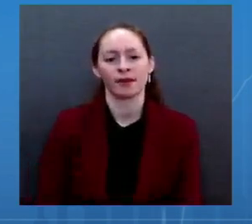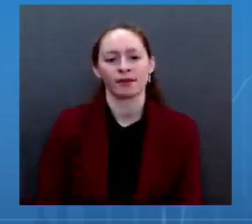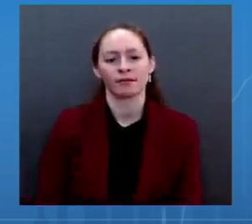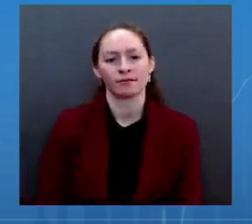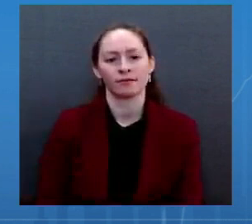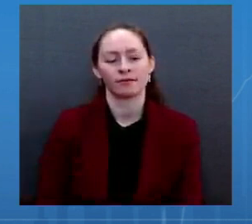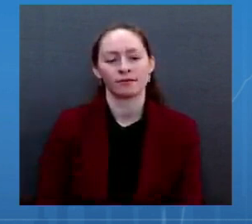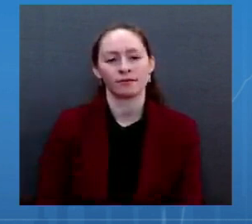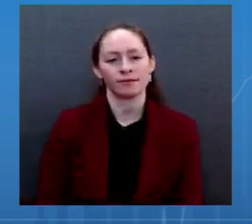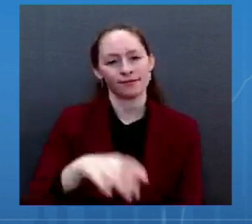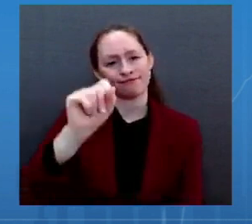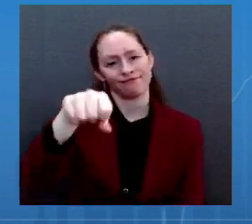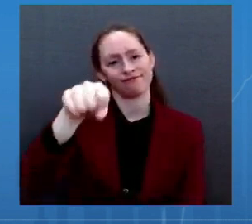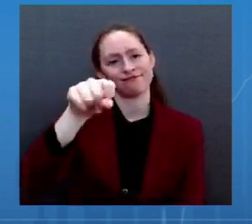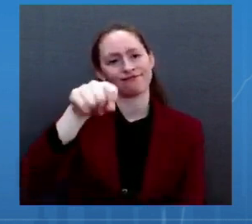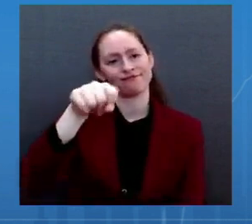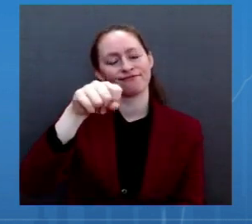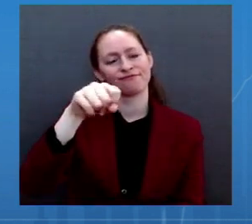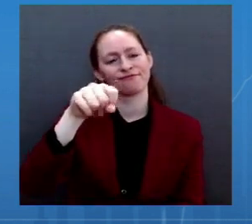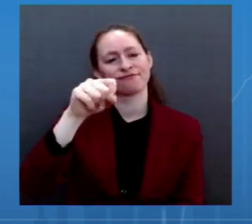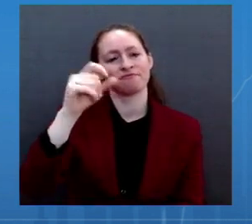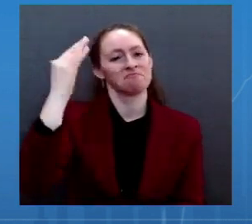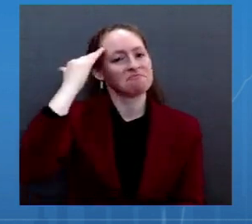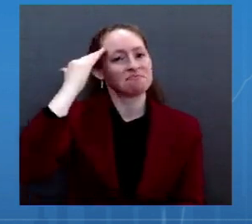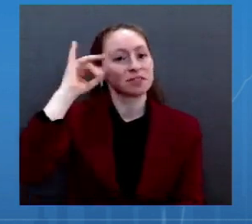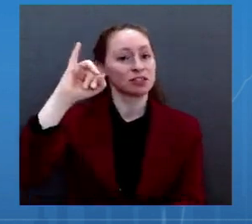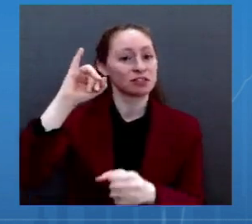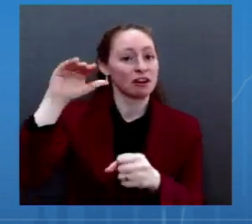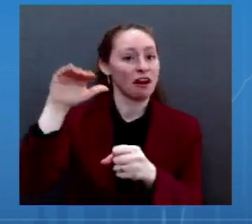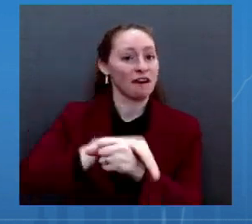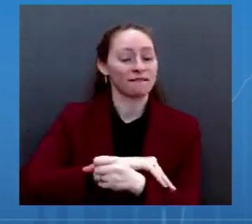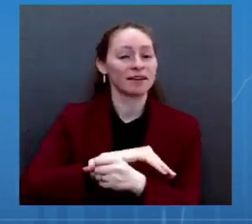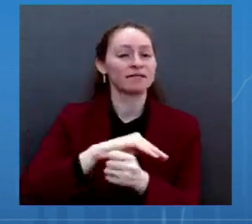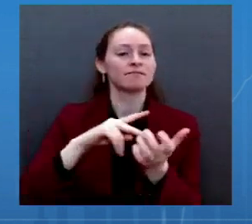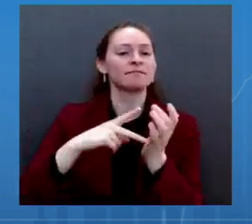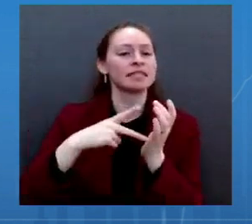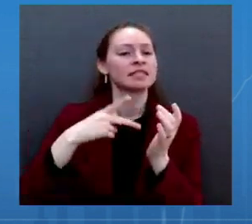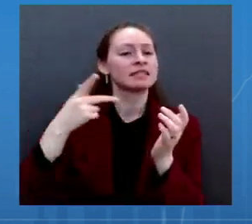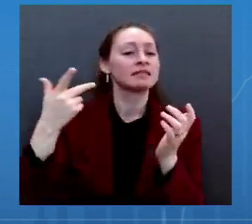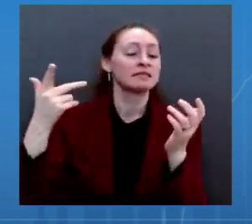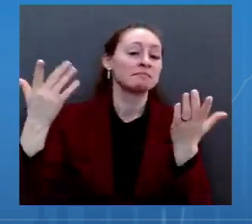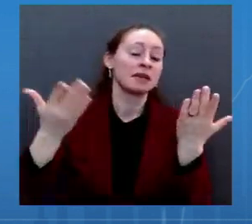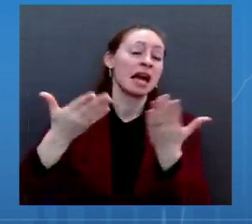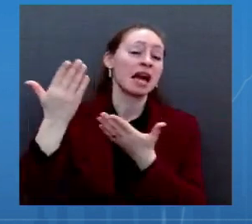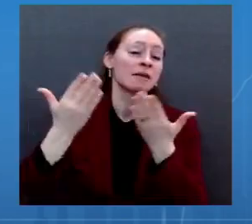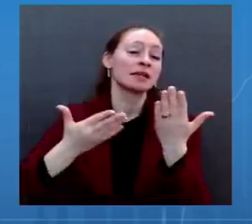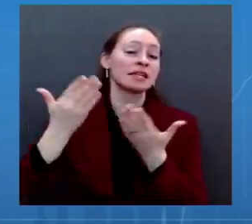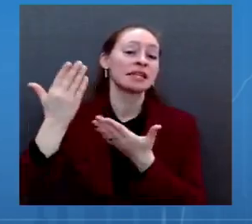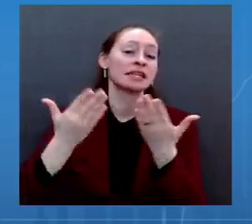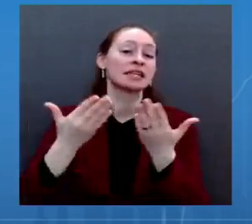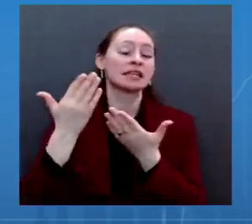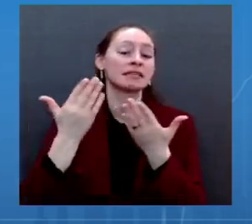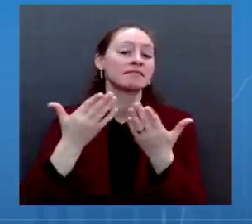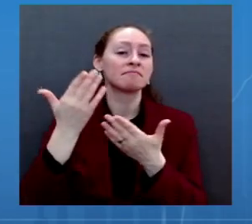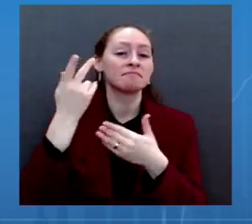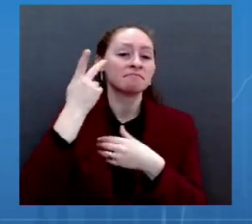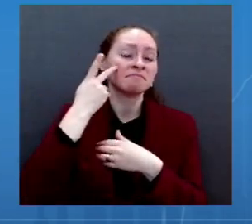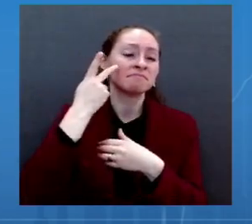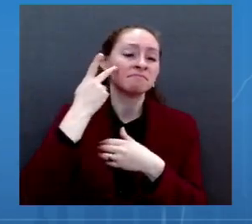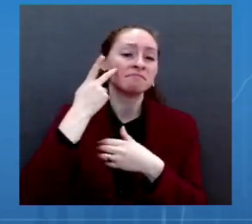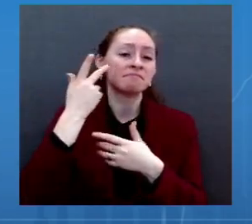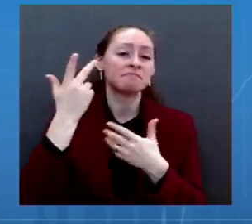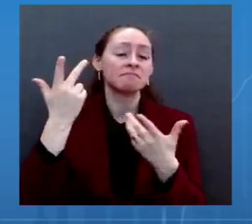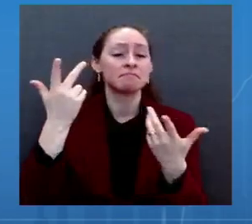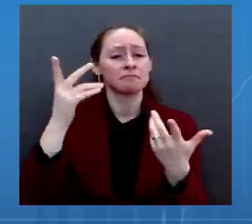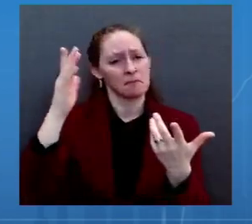will be reimbursed by commercial insurance starting next week. So the 500 million new tests that